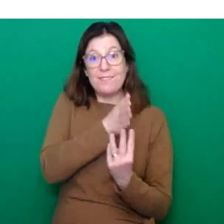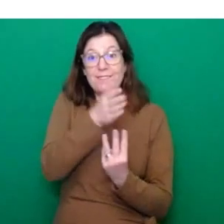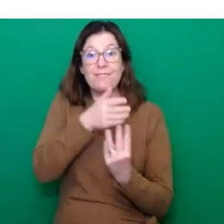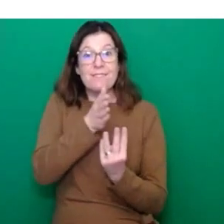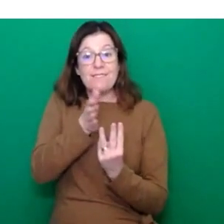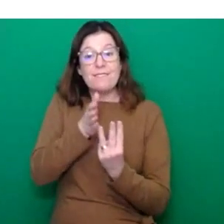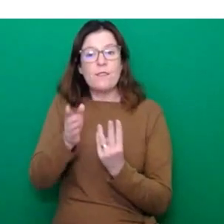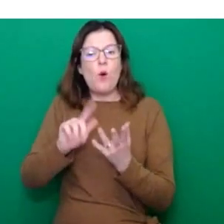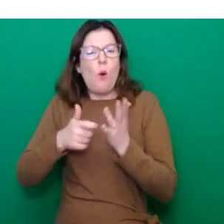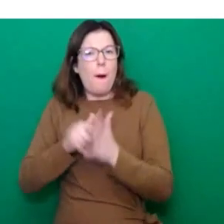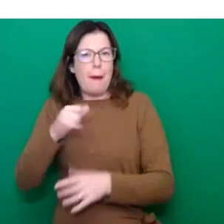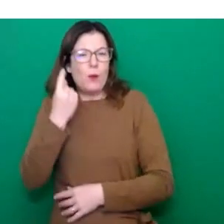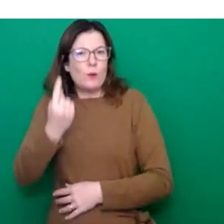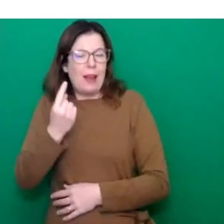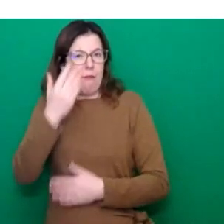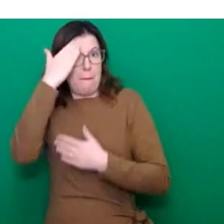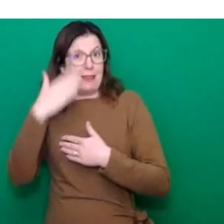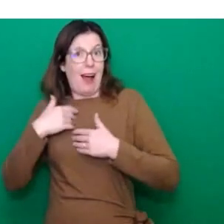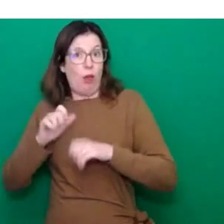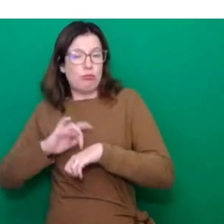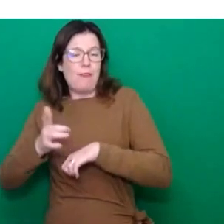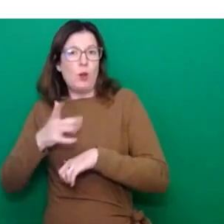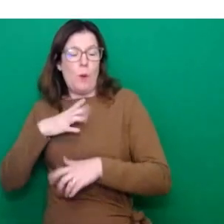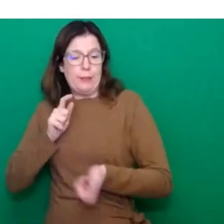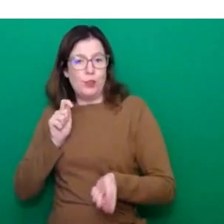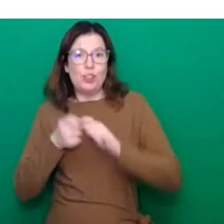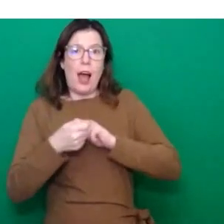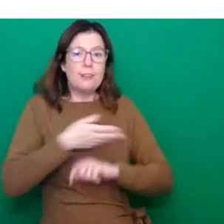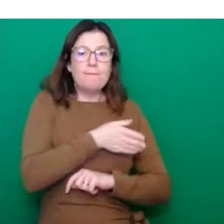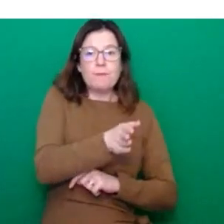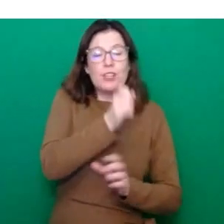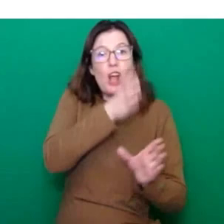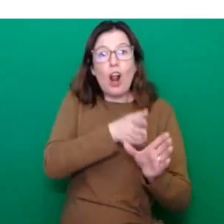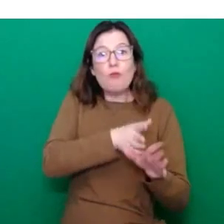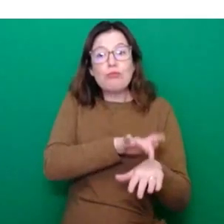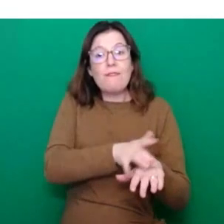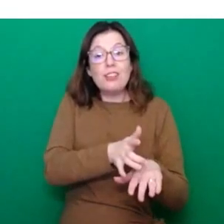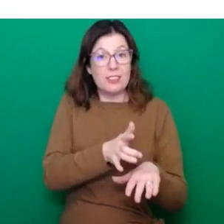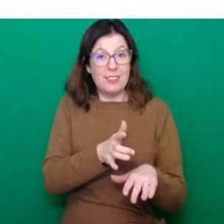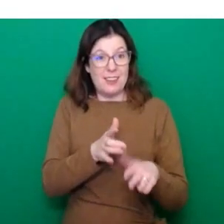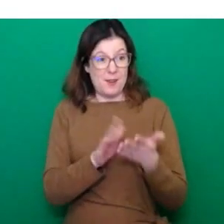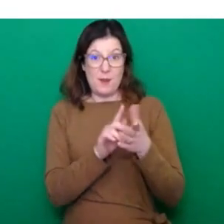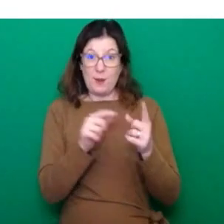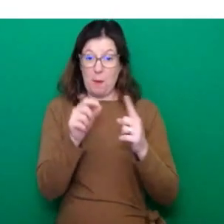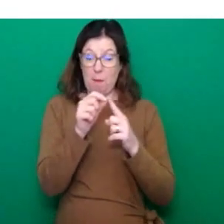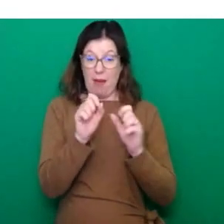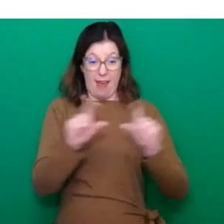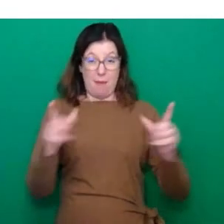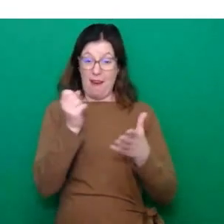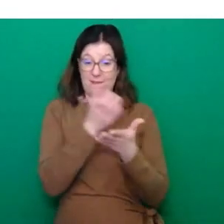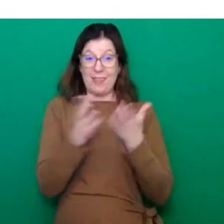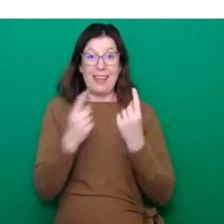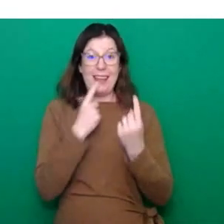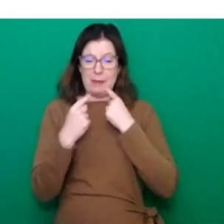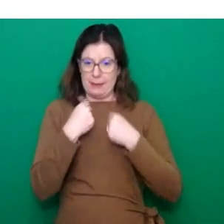another mental health professional, perhaps looking to change direction into the psychological professions? And the career map kind of guides you through in terms of what your